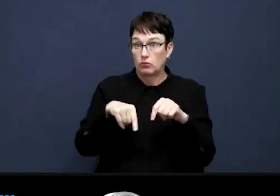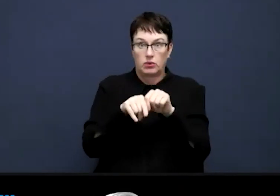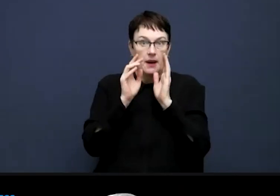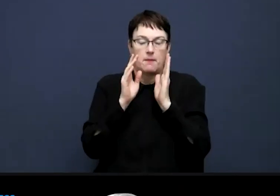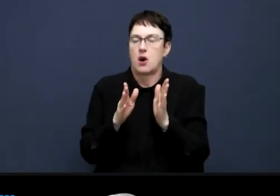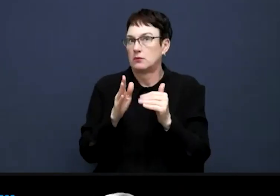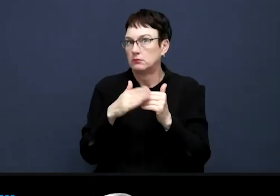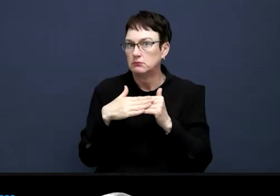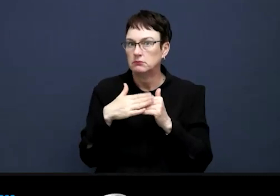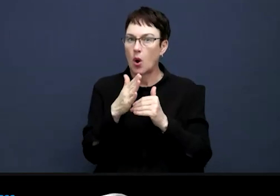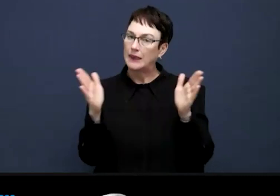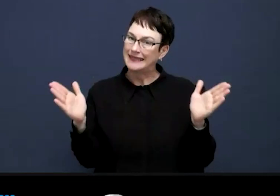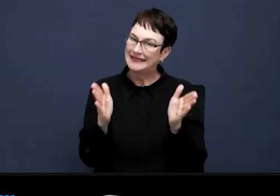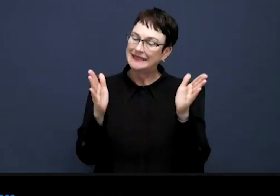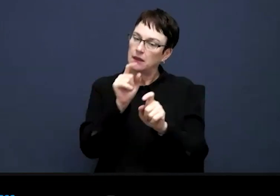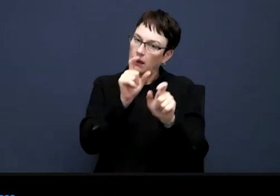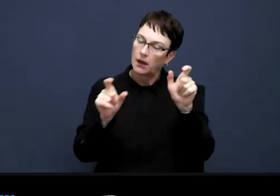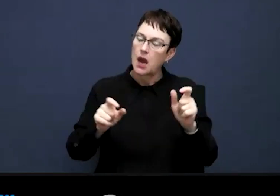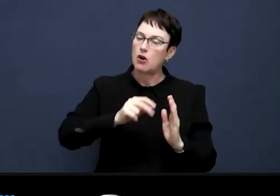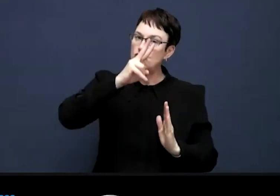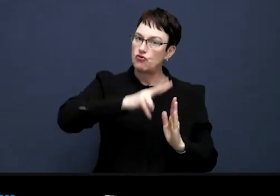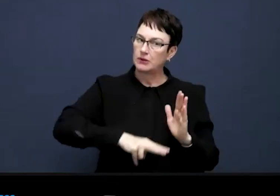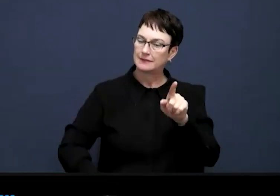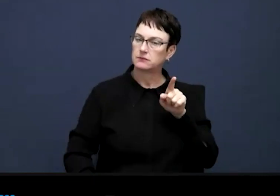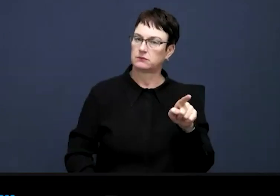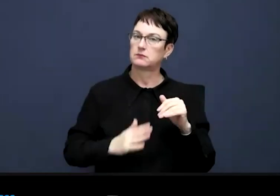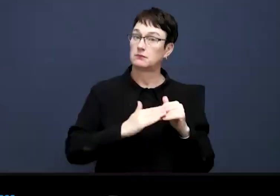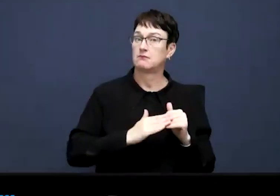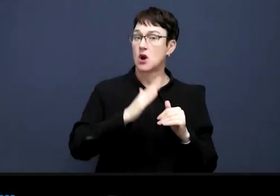broadly, then it will become a more recognized